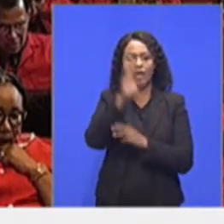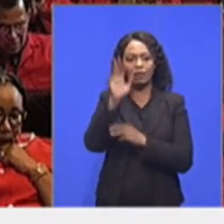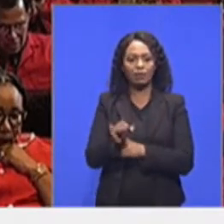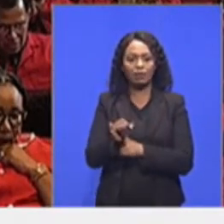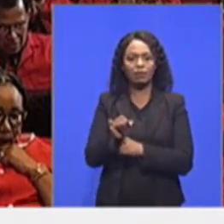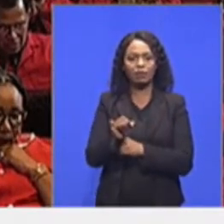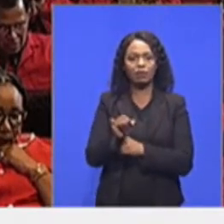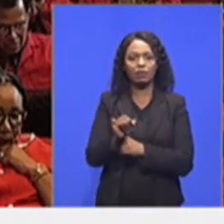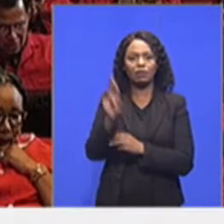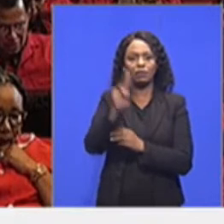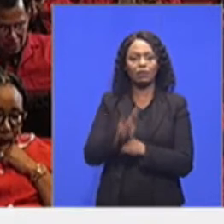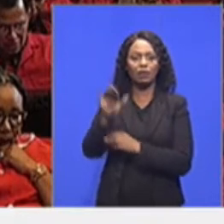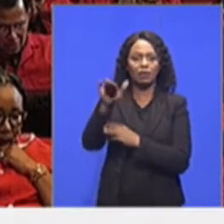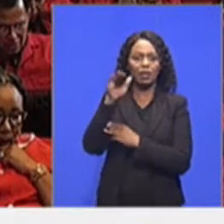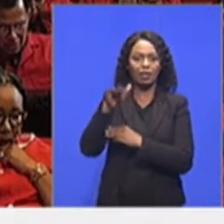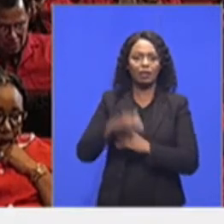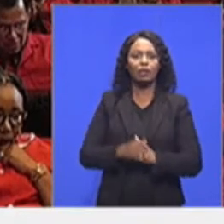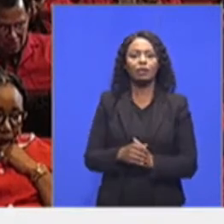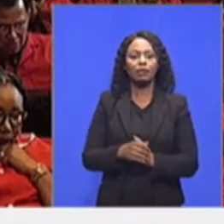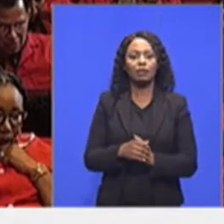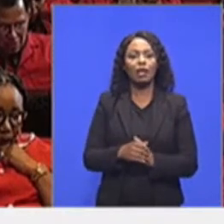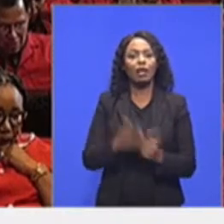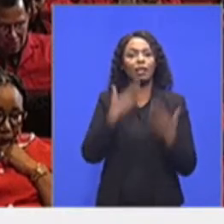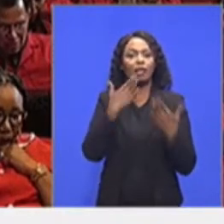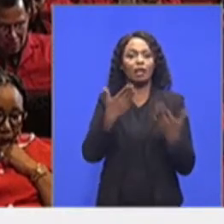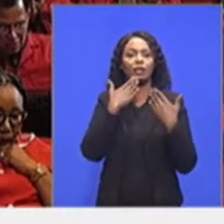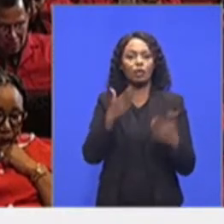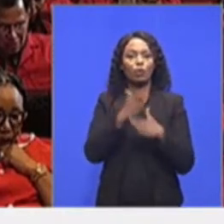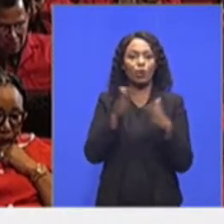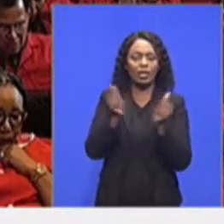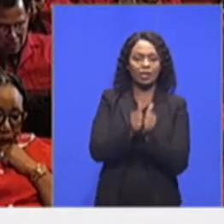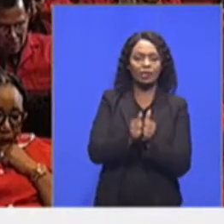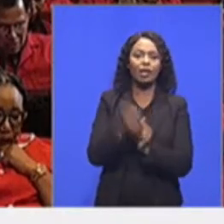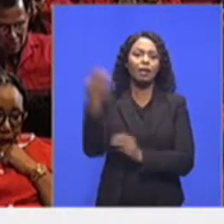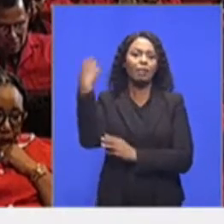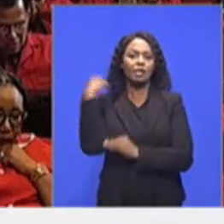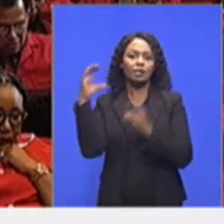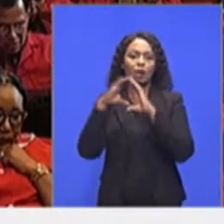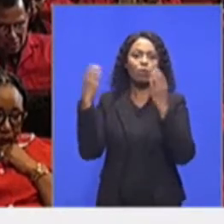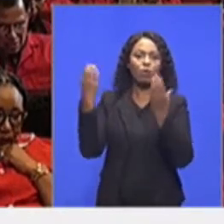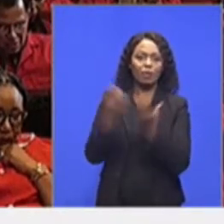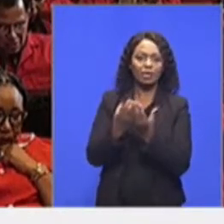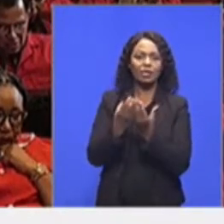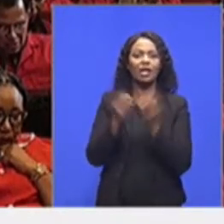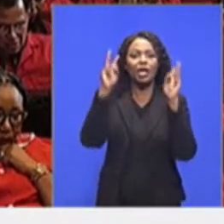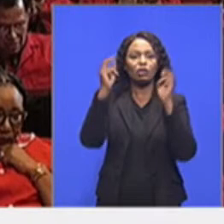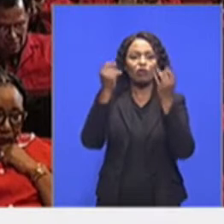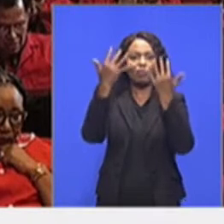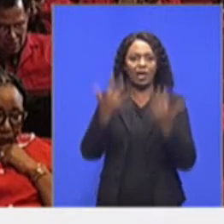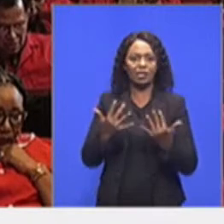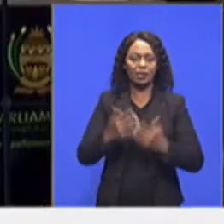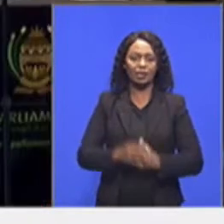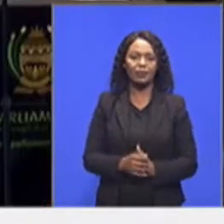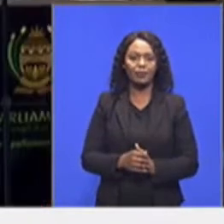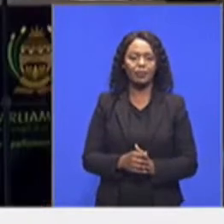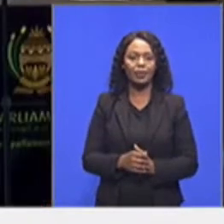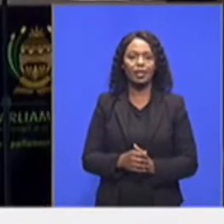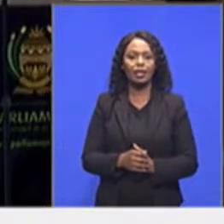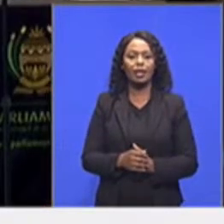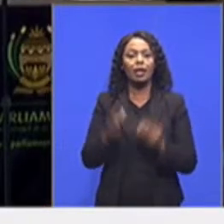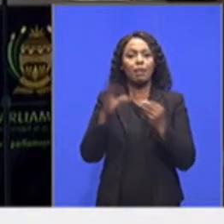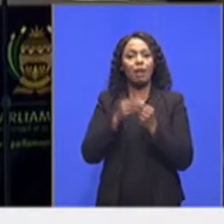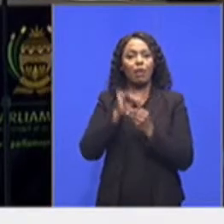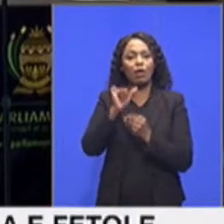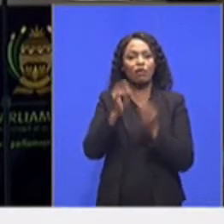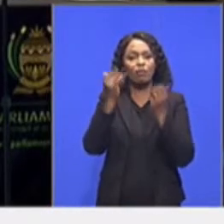Bank. Let me also thank my colleagues in the Ministers' Committee on Budget and the members of the Budget Council